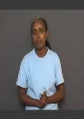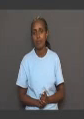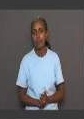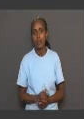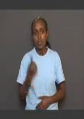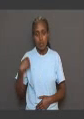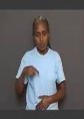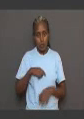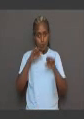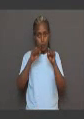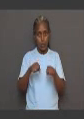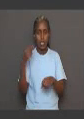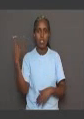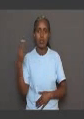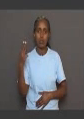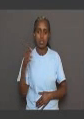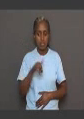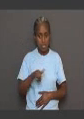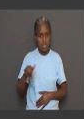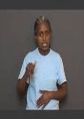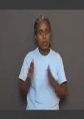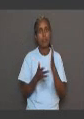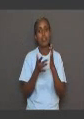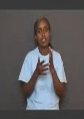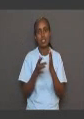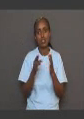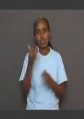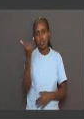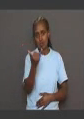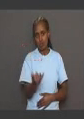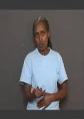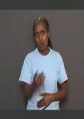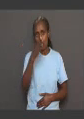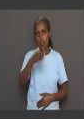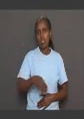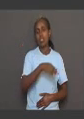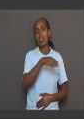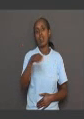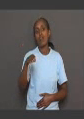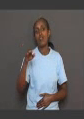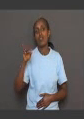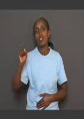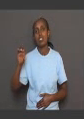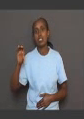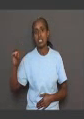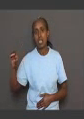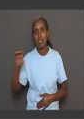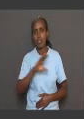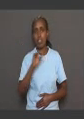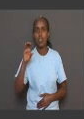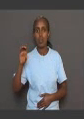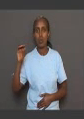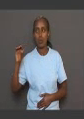We can use the same techniques to draw the graph of the secant and